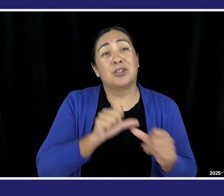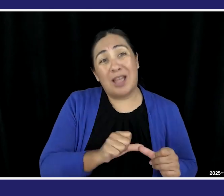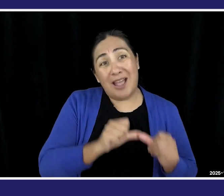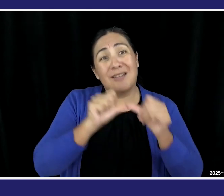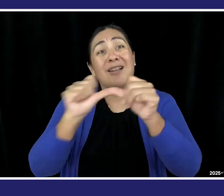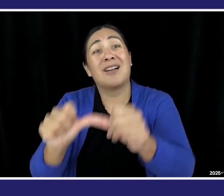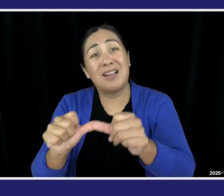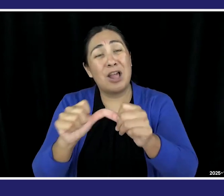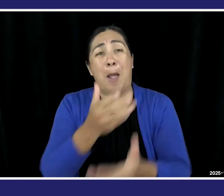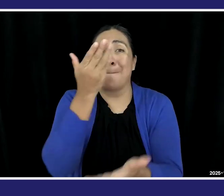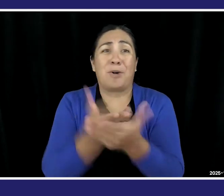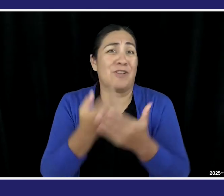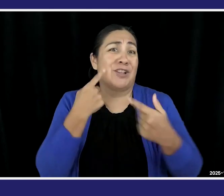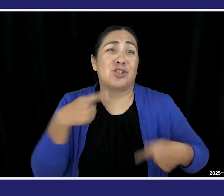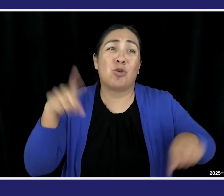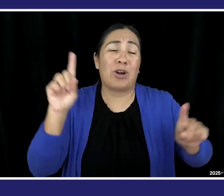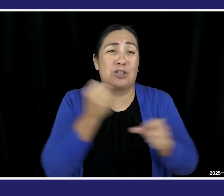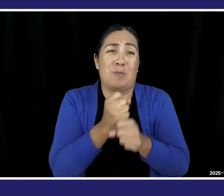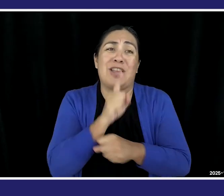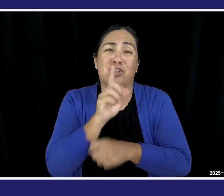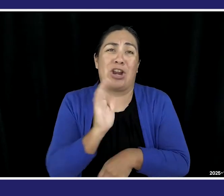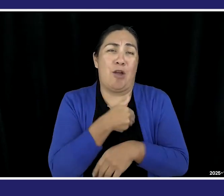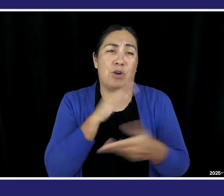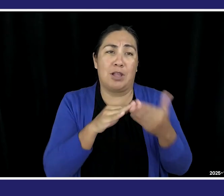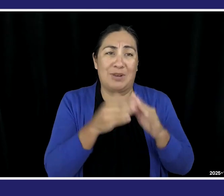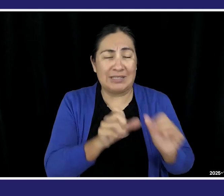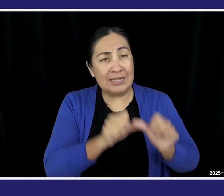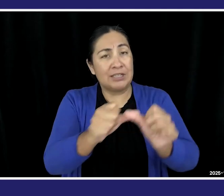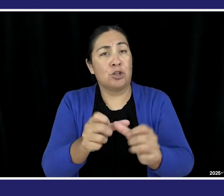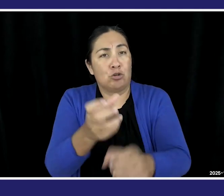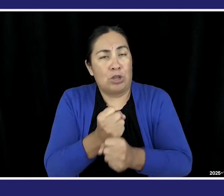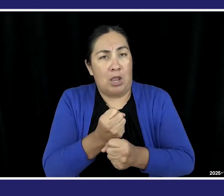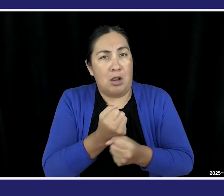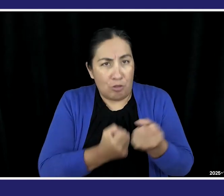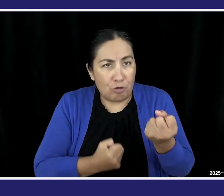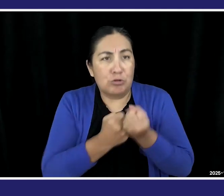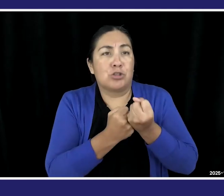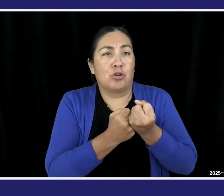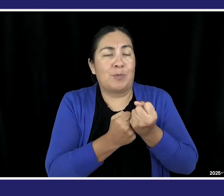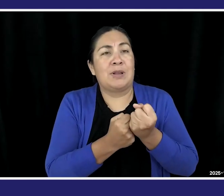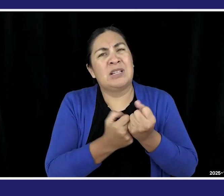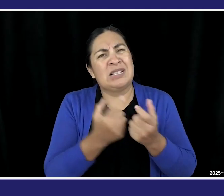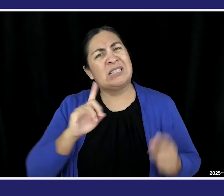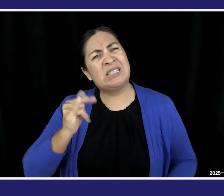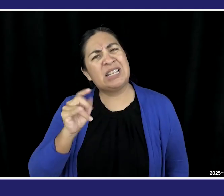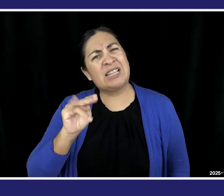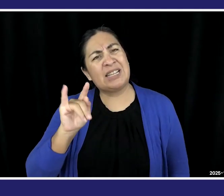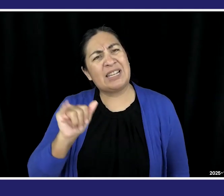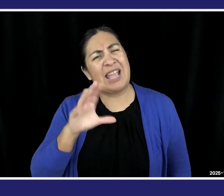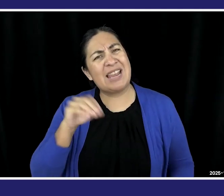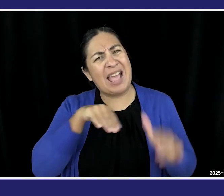our communities continue to receive the support, dignity, and access to care that they deserve. Thank